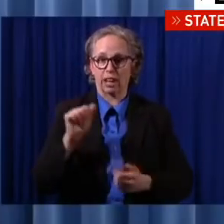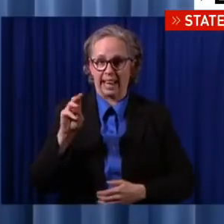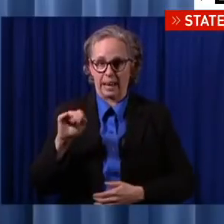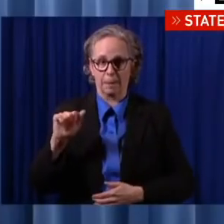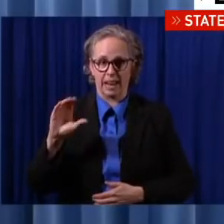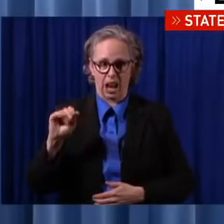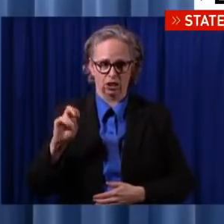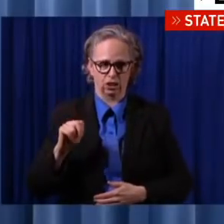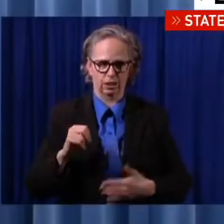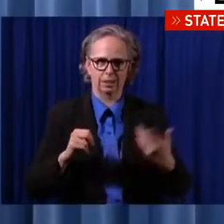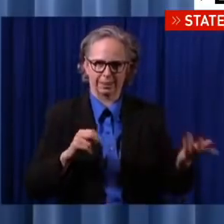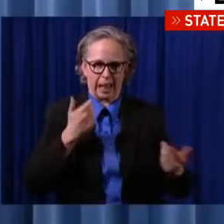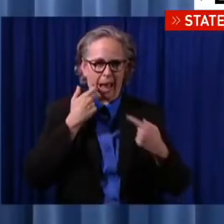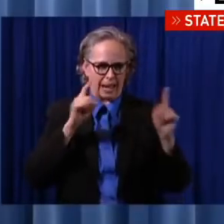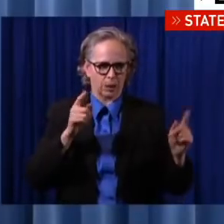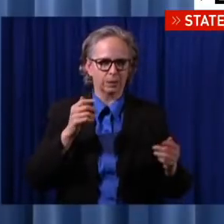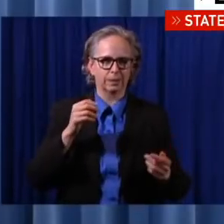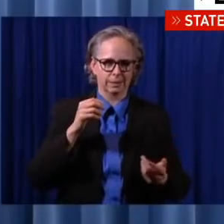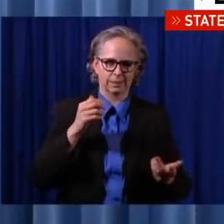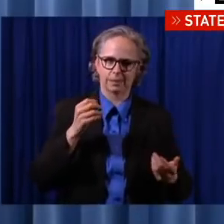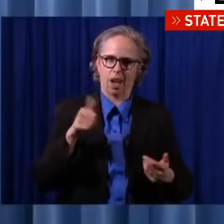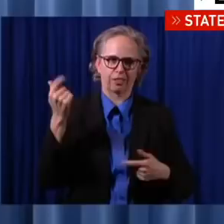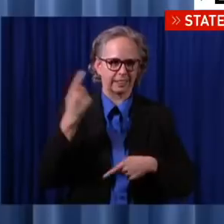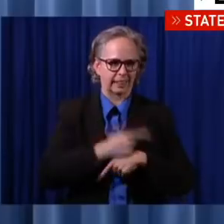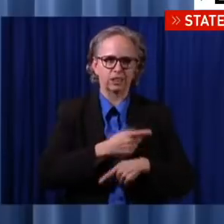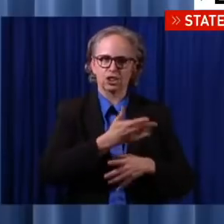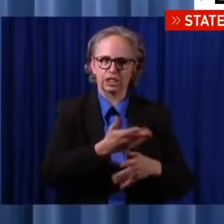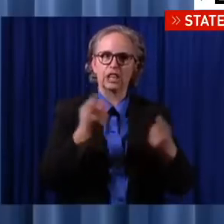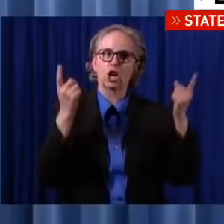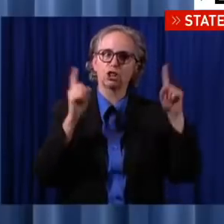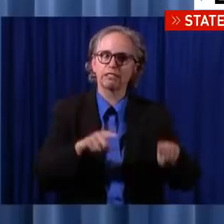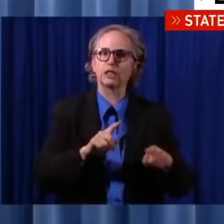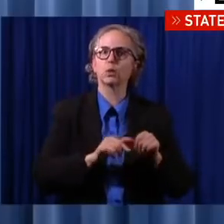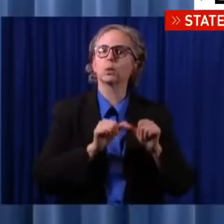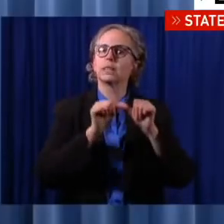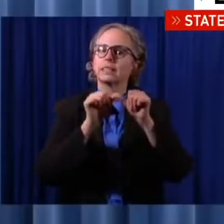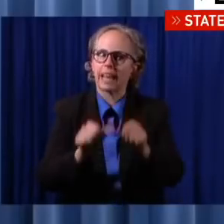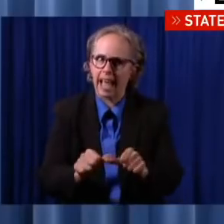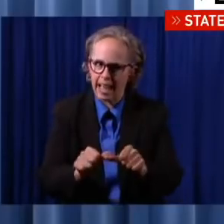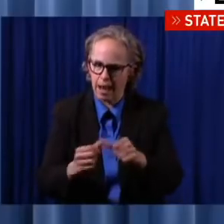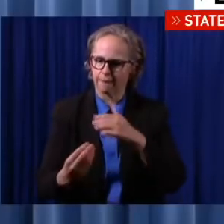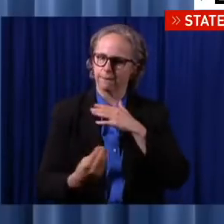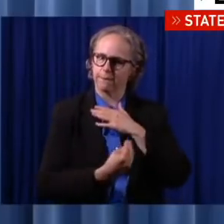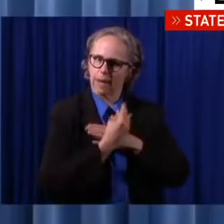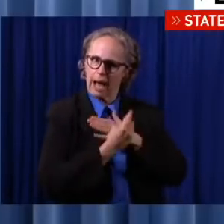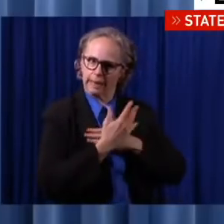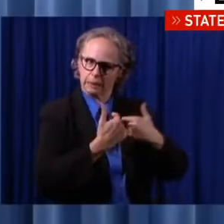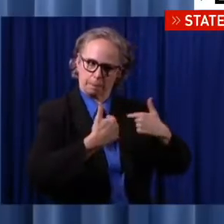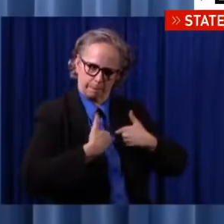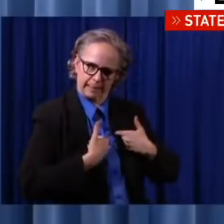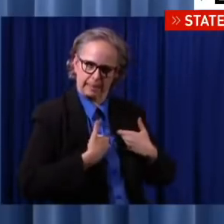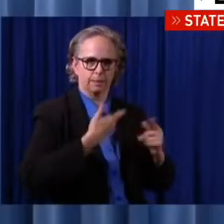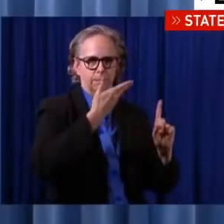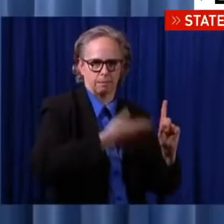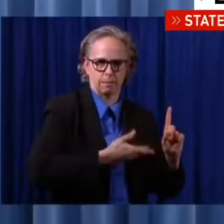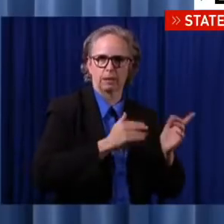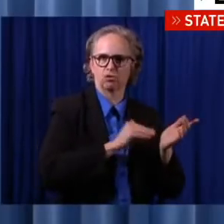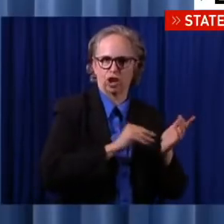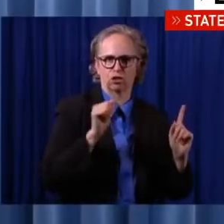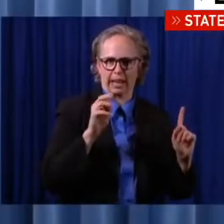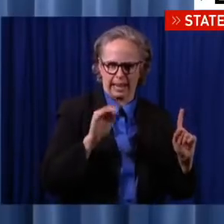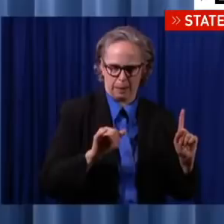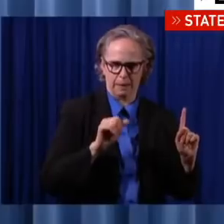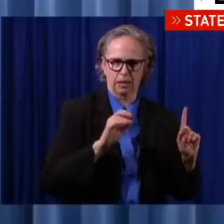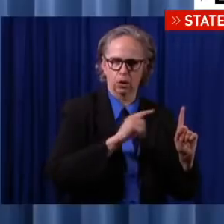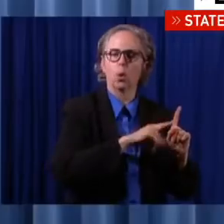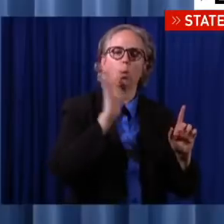she agreed to, continue to give me advice. And so, she will certainly play